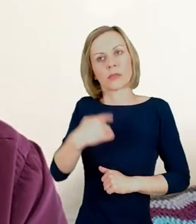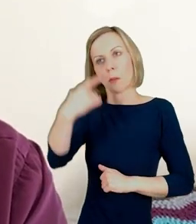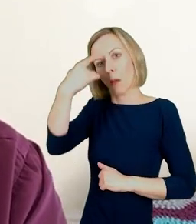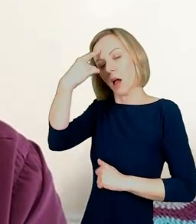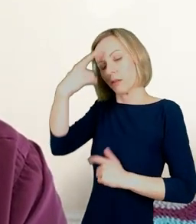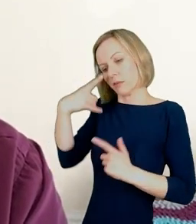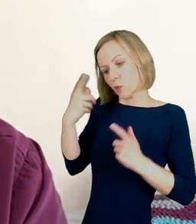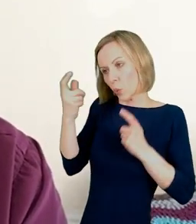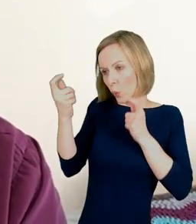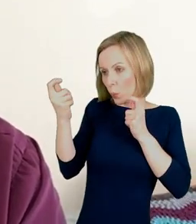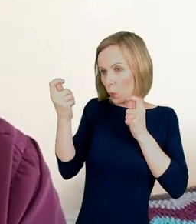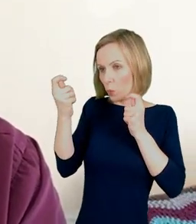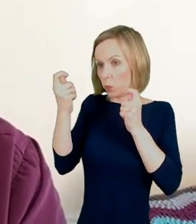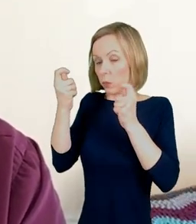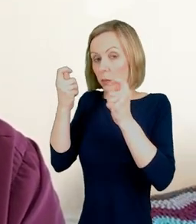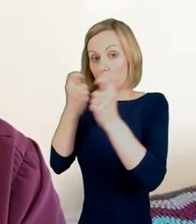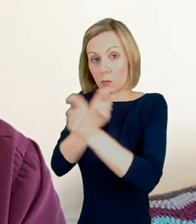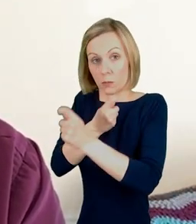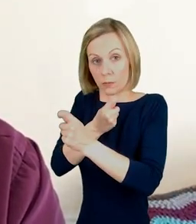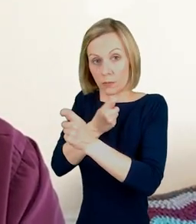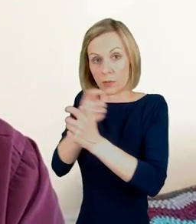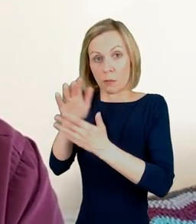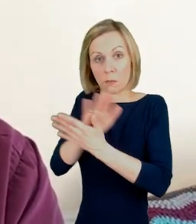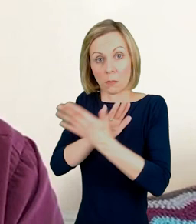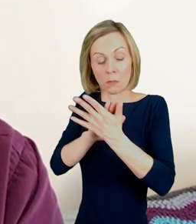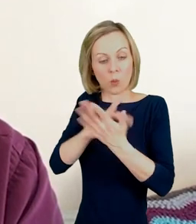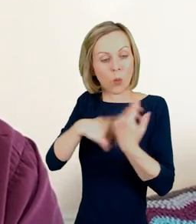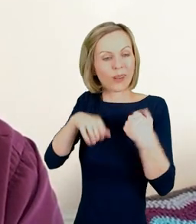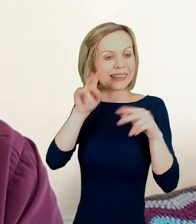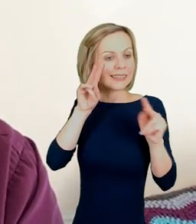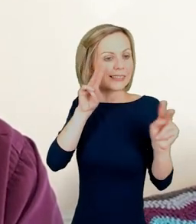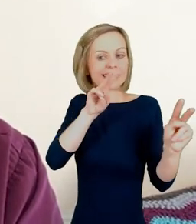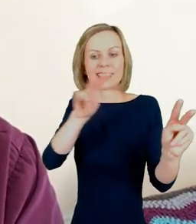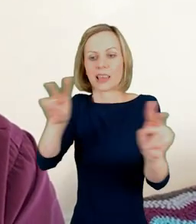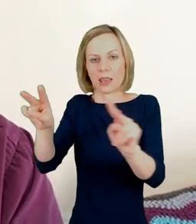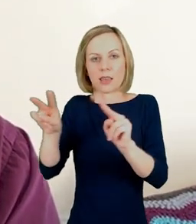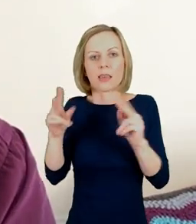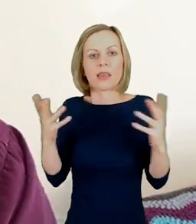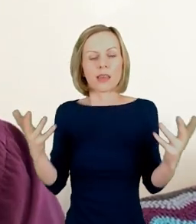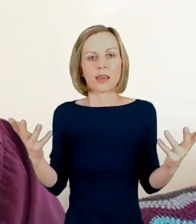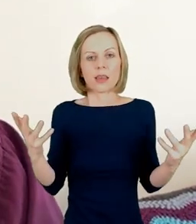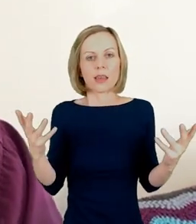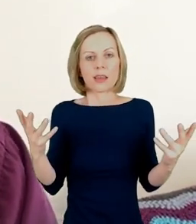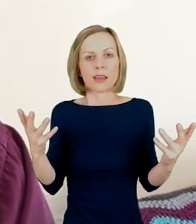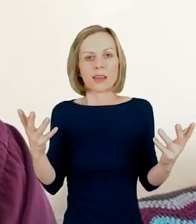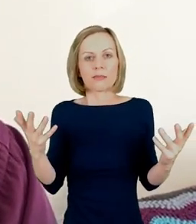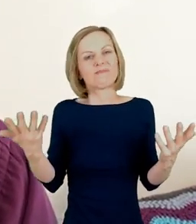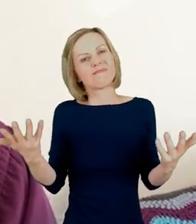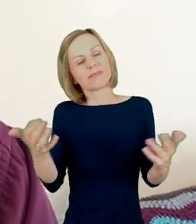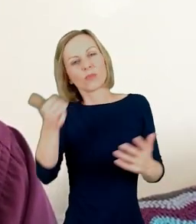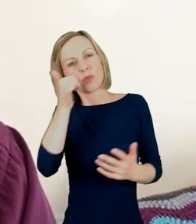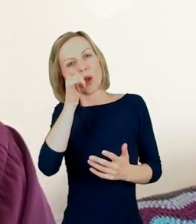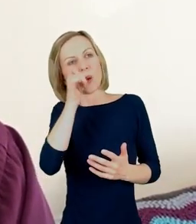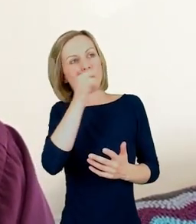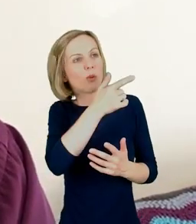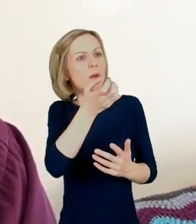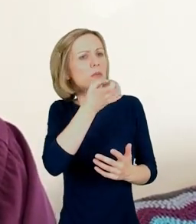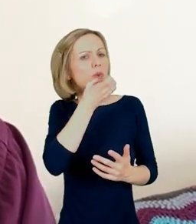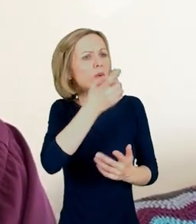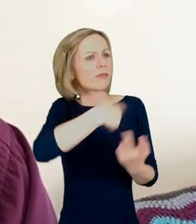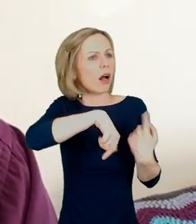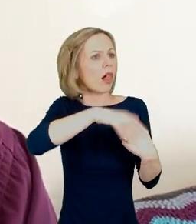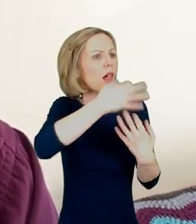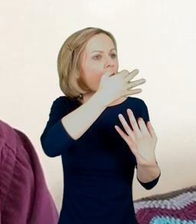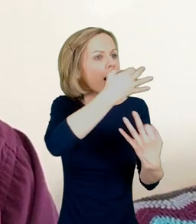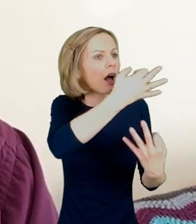our minds so that we hear with our eyes. Our vision is drawn to things of beauty.